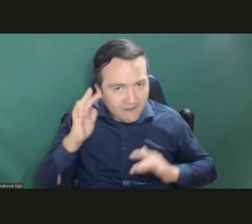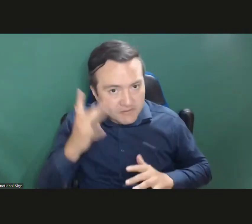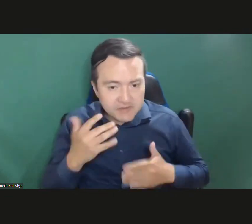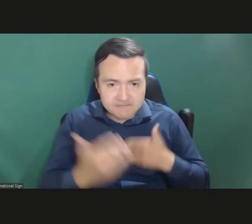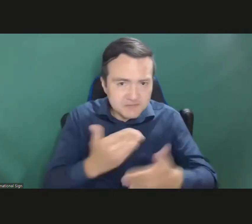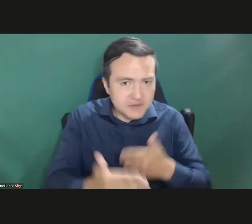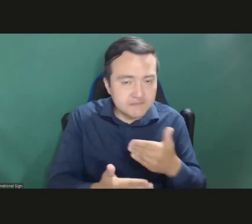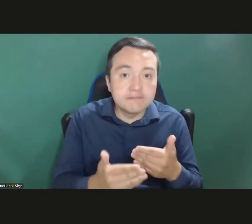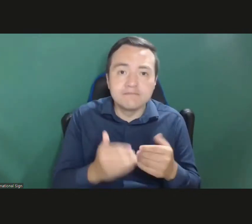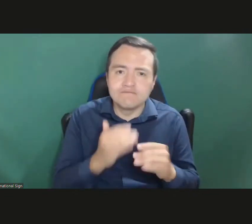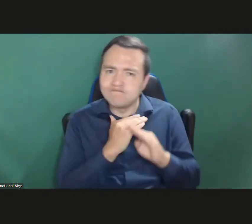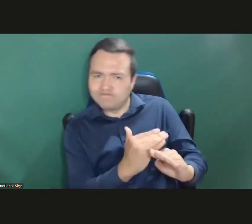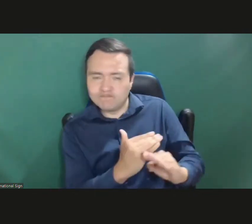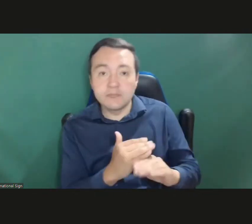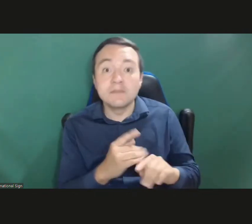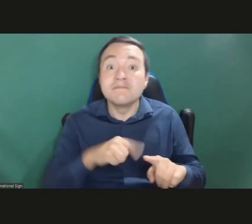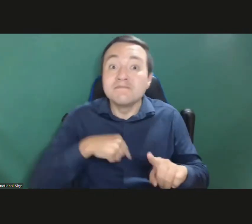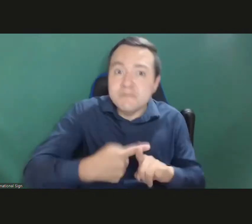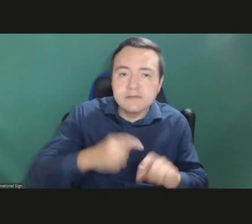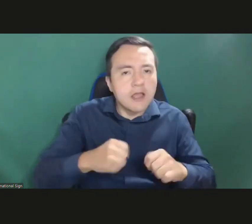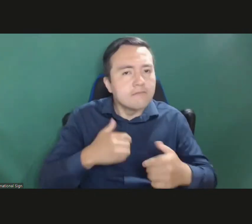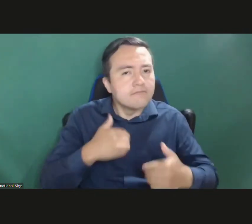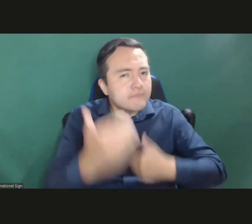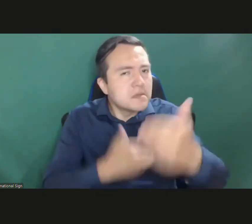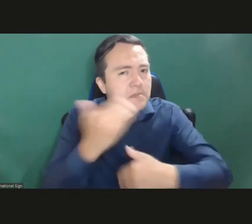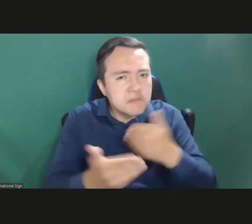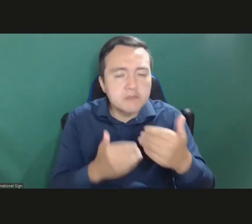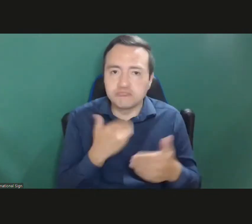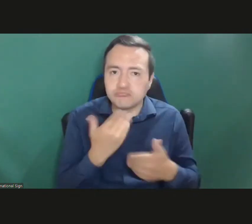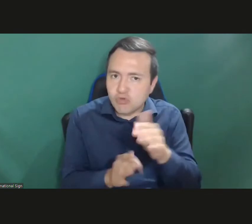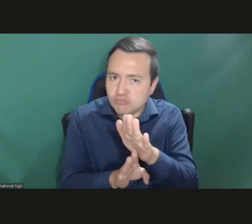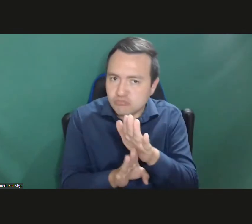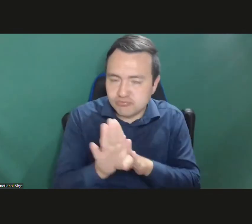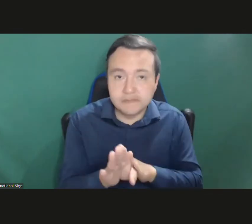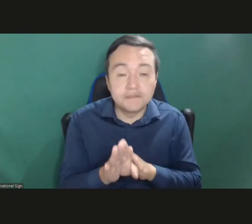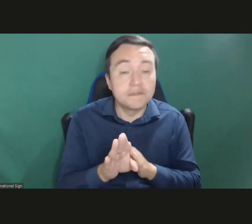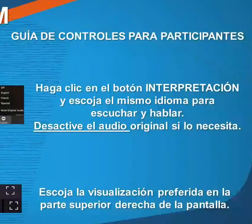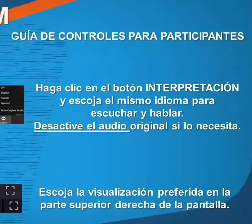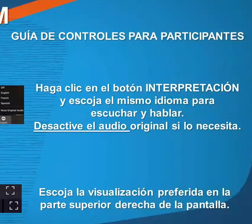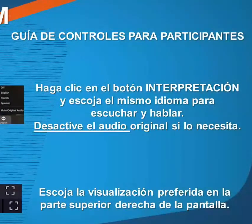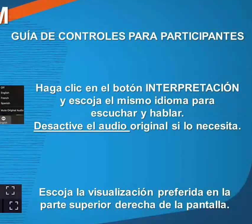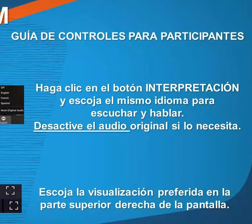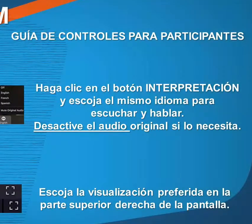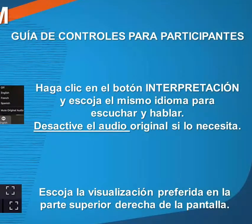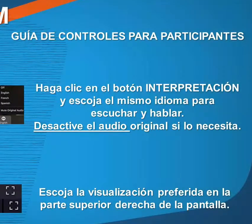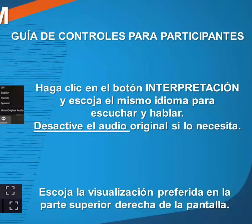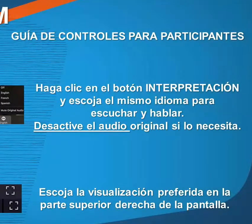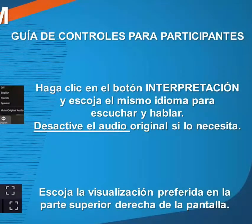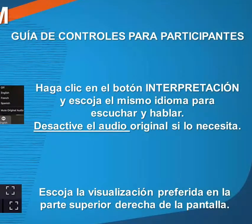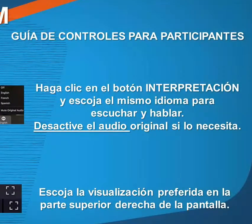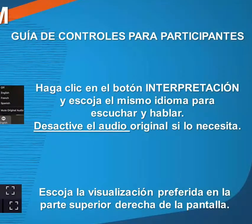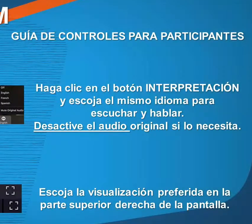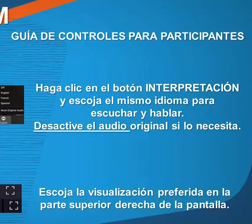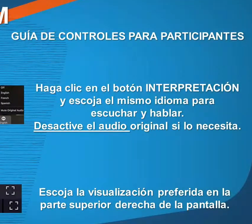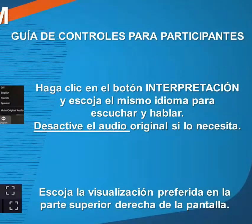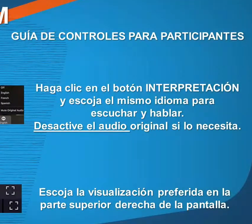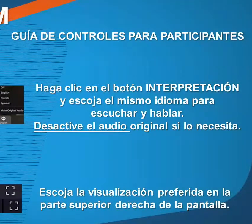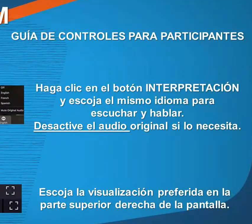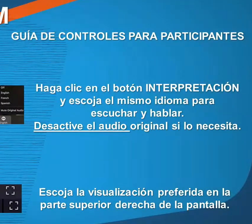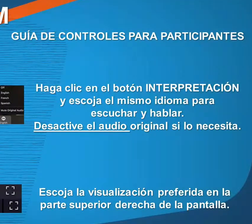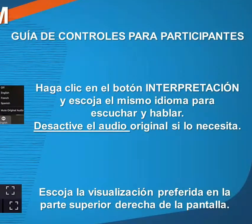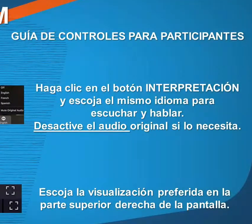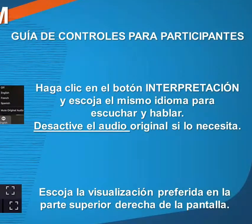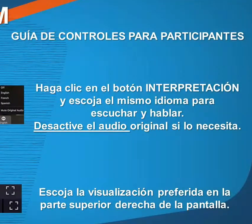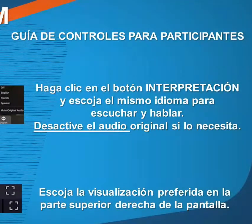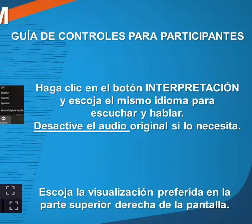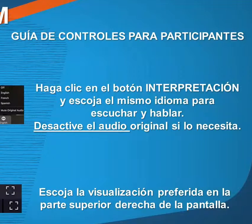to foster progress. I would like to start by saying that this session is being held in English and Spanish. We do have simultaneous